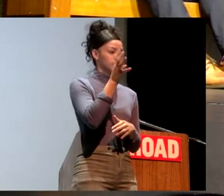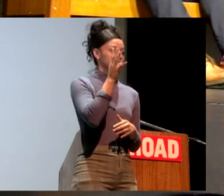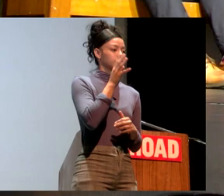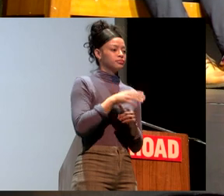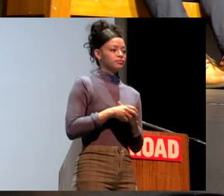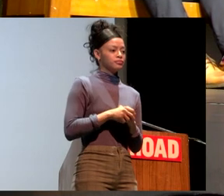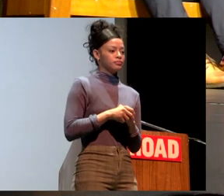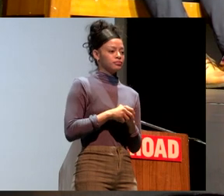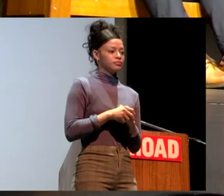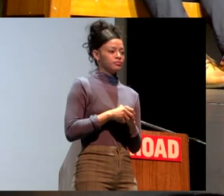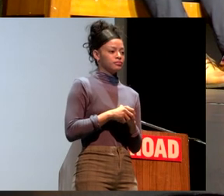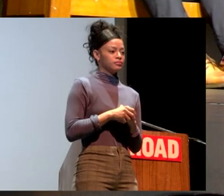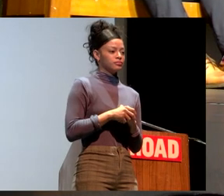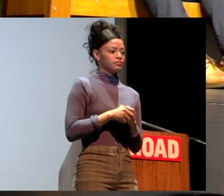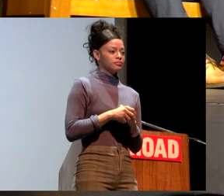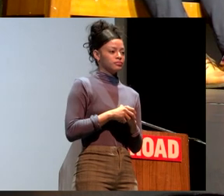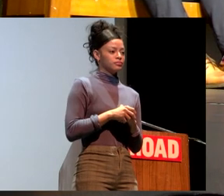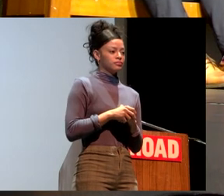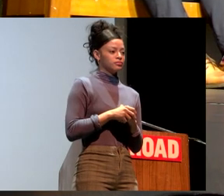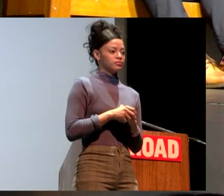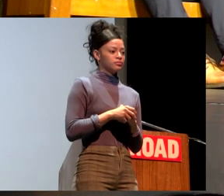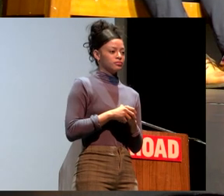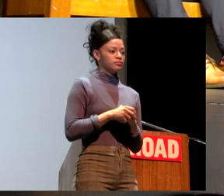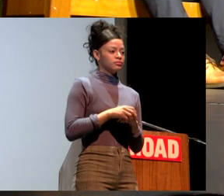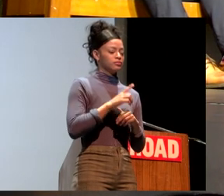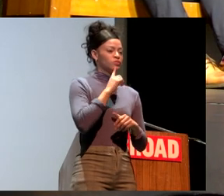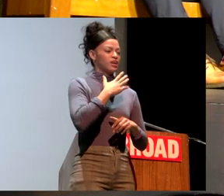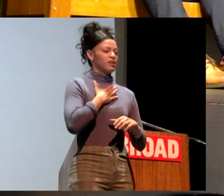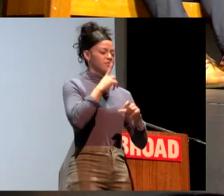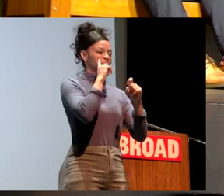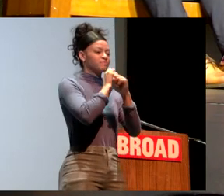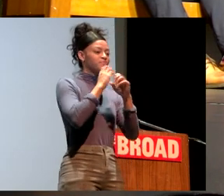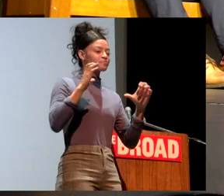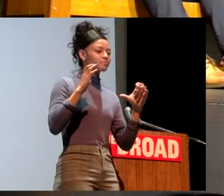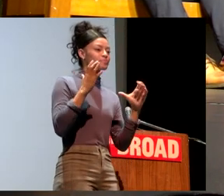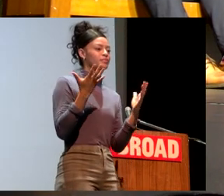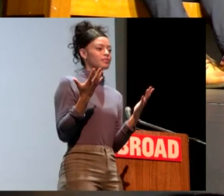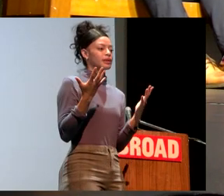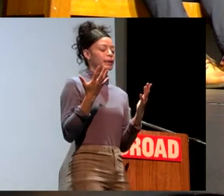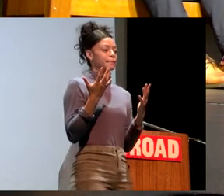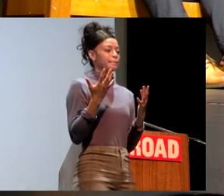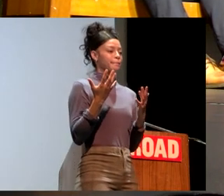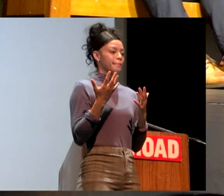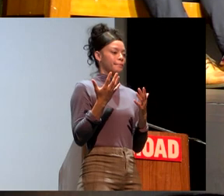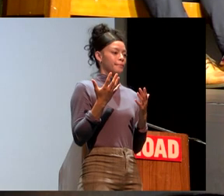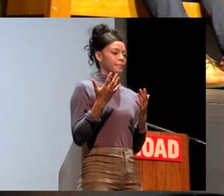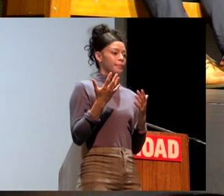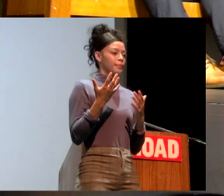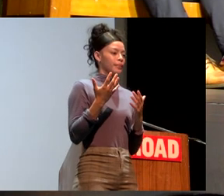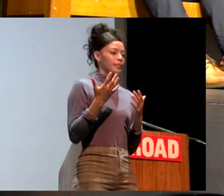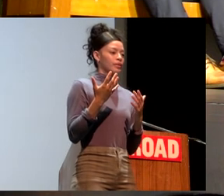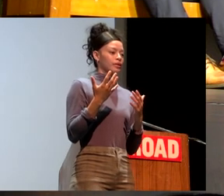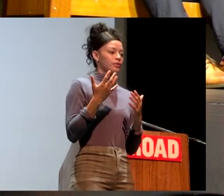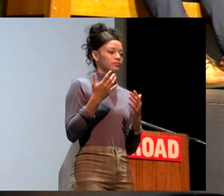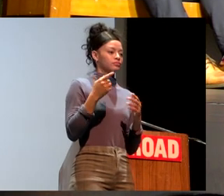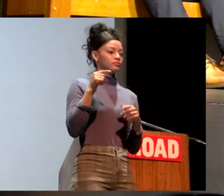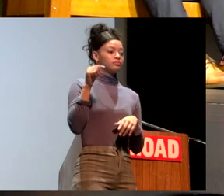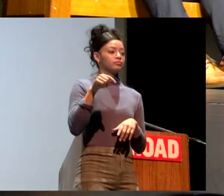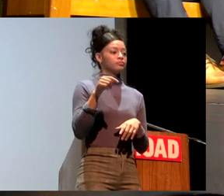to understanding for the how way is the best way to the smooth, you know, creative. So, you